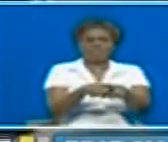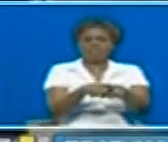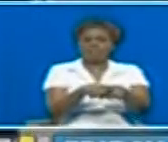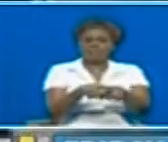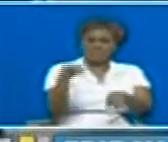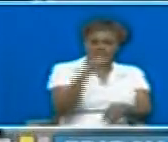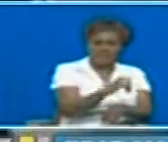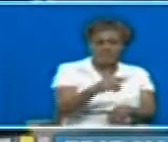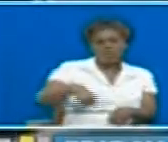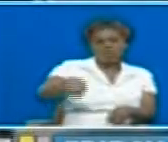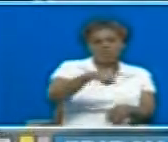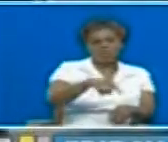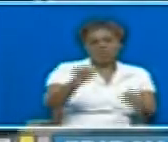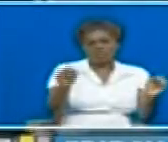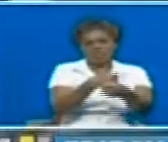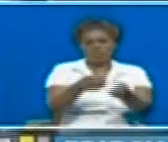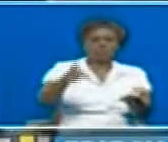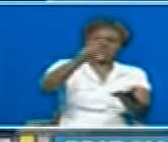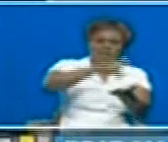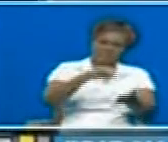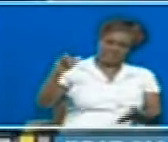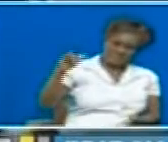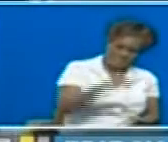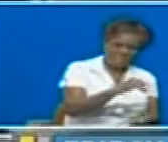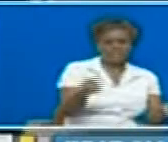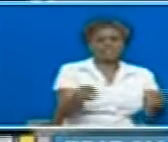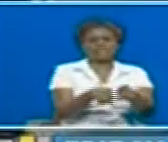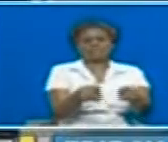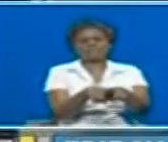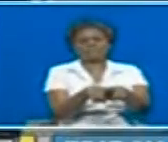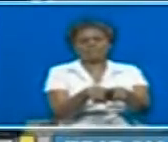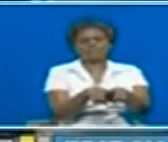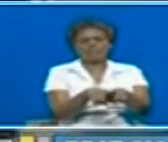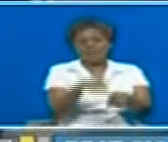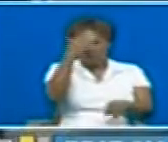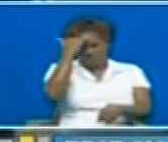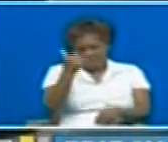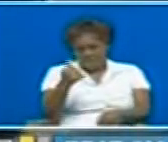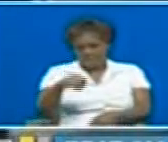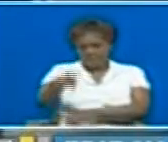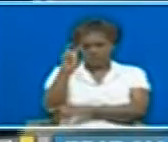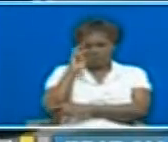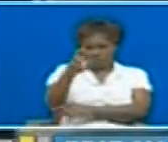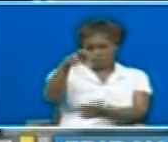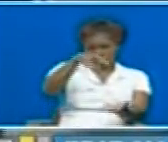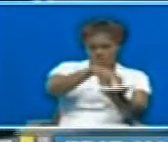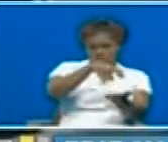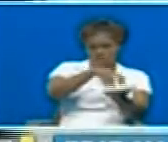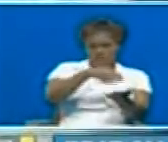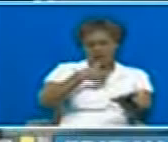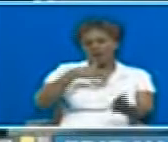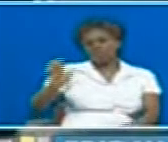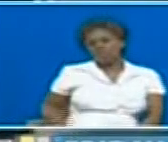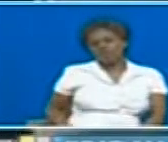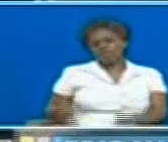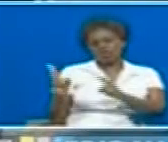ilikuwa, sisi danika tutongezea. Tutaka tu tumejimaintain penye tuko. Unajua pia hata ukiangalia, unaangalia pia mfuko wa